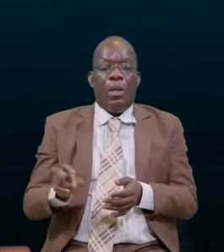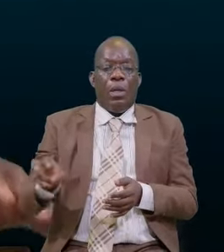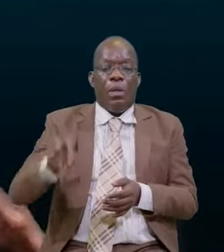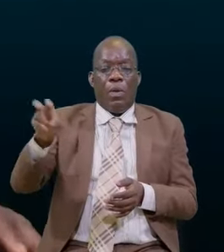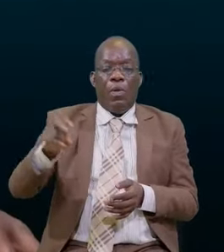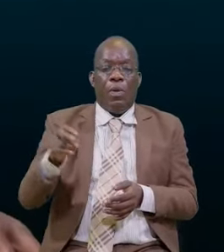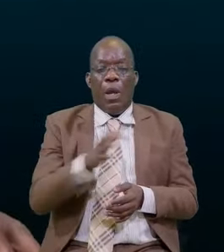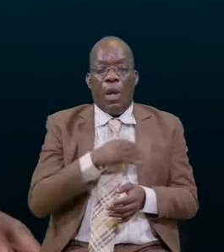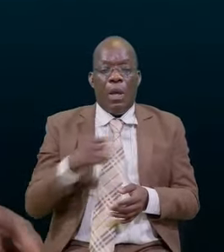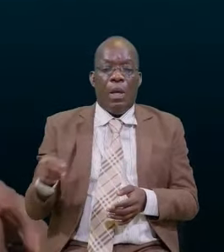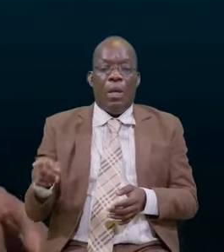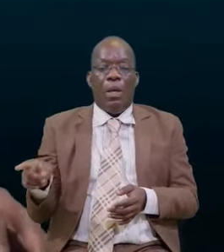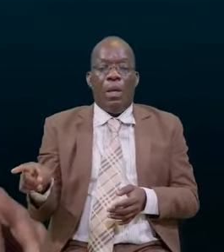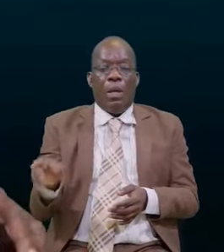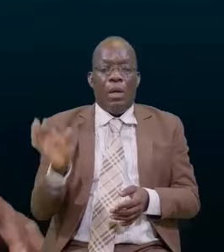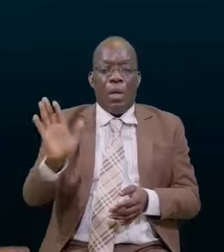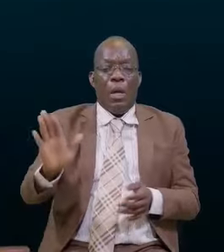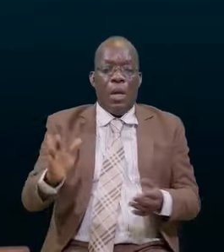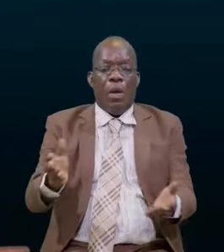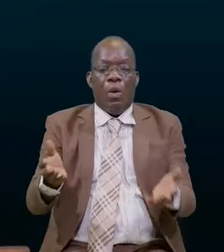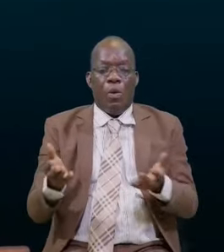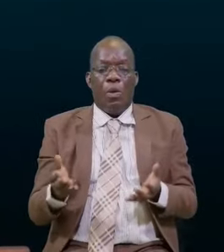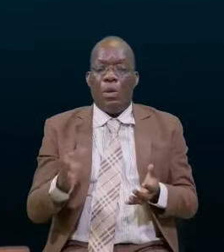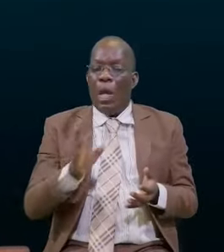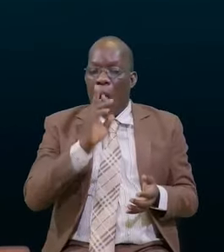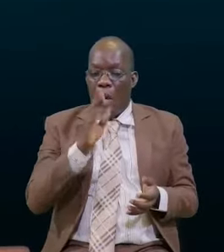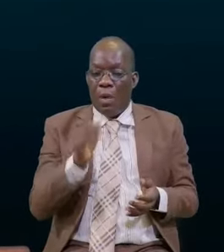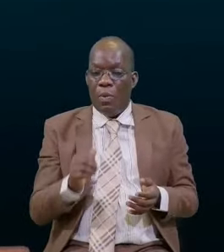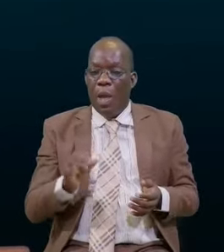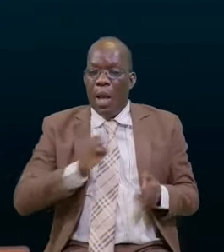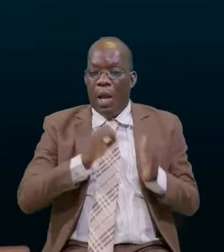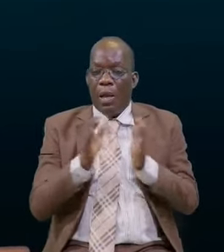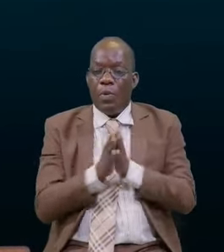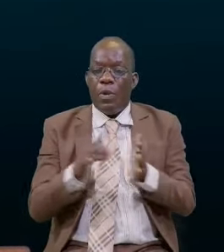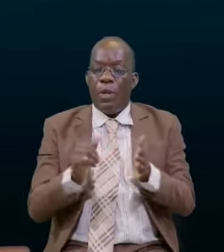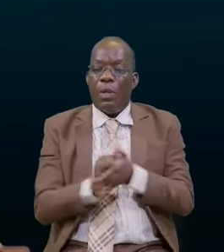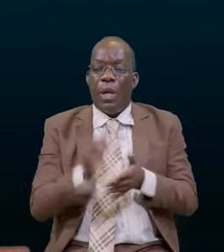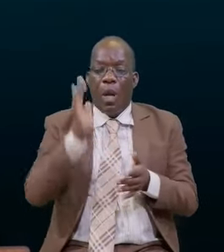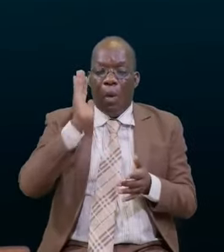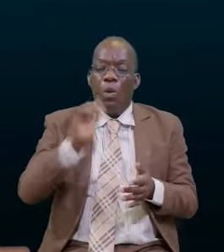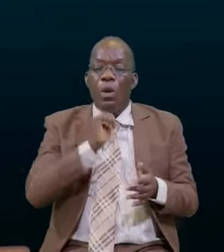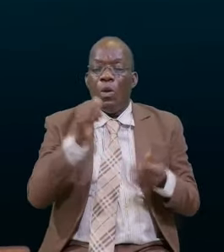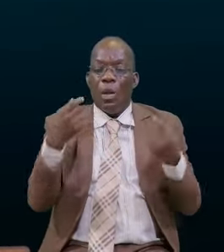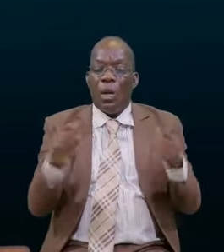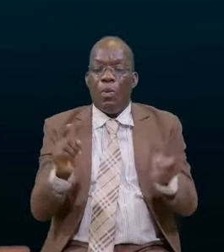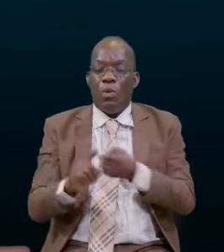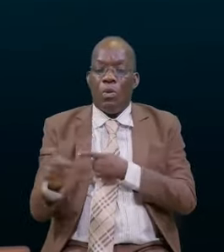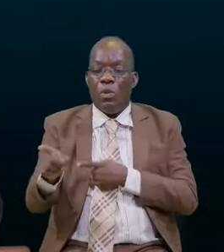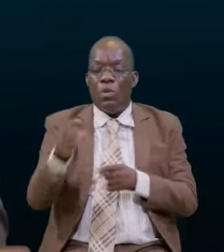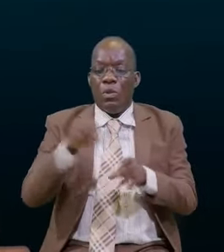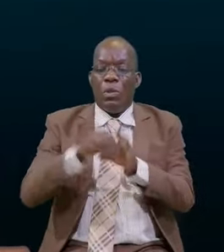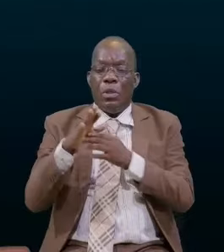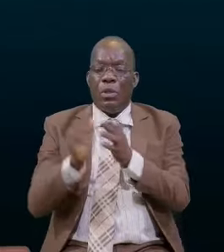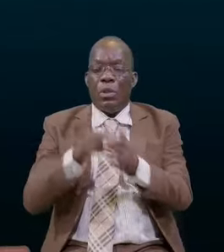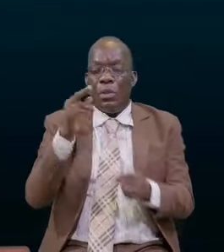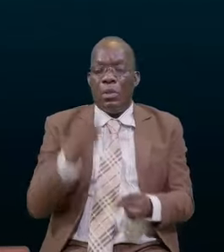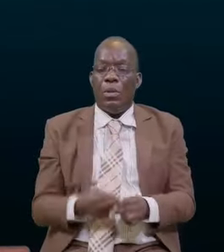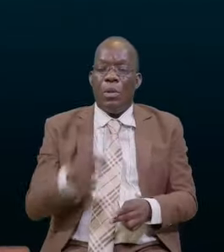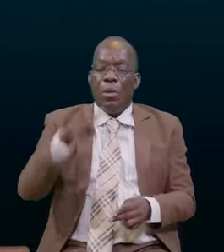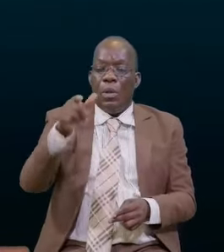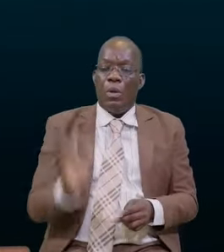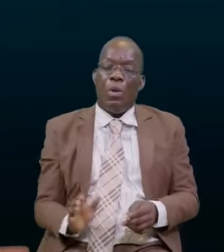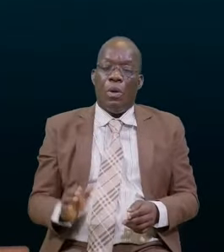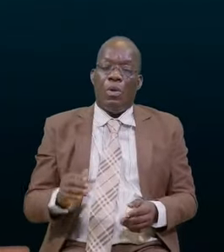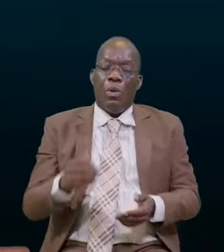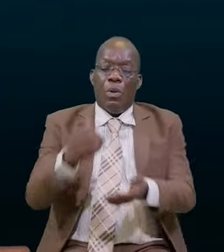faith in Jesus name I say I pray that you not be your your faith in Jesus name God wants you to